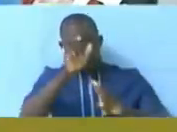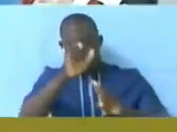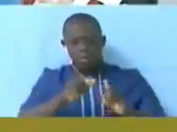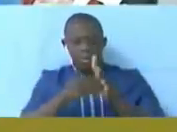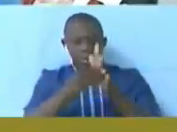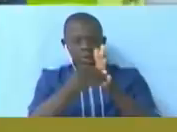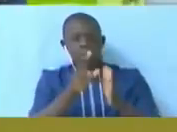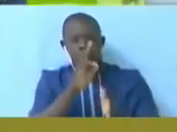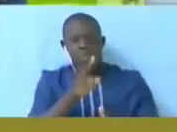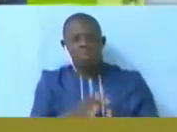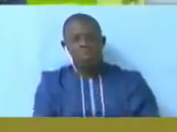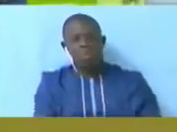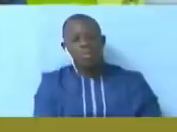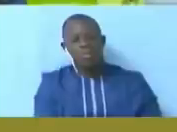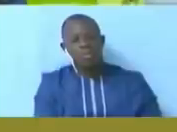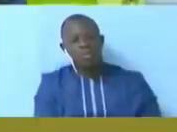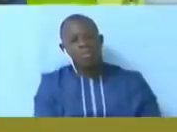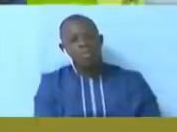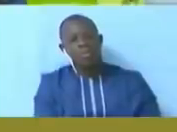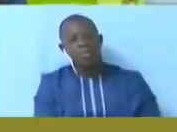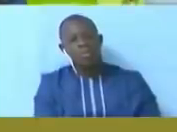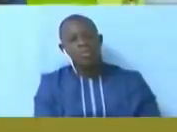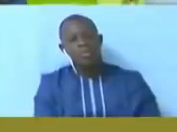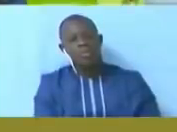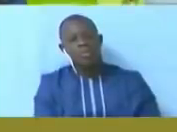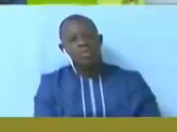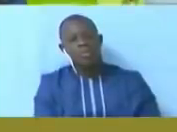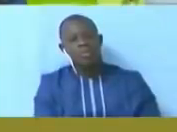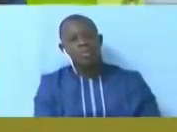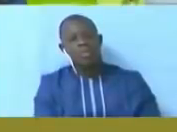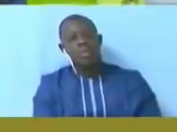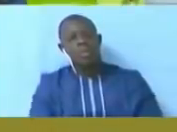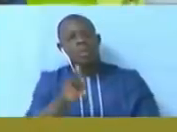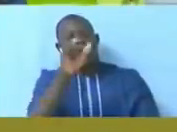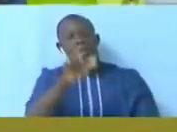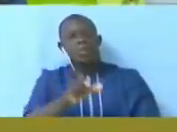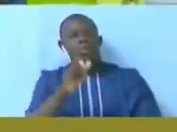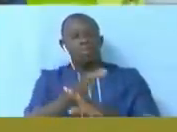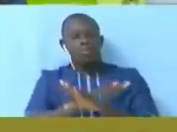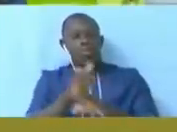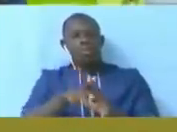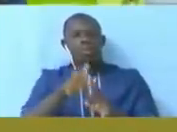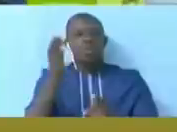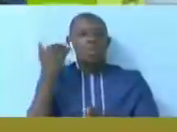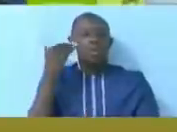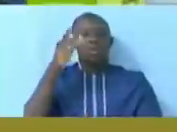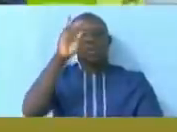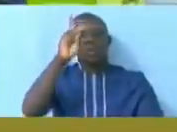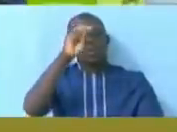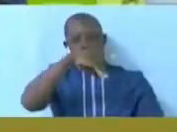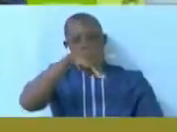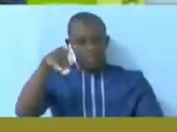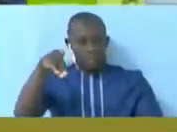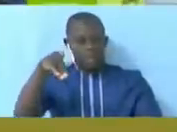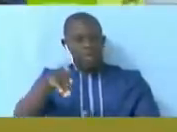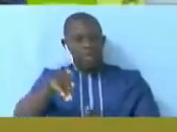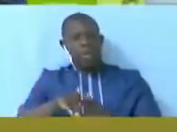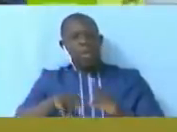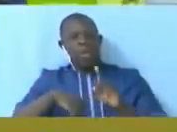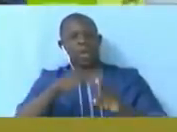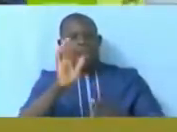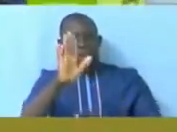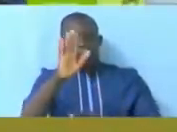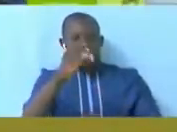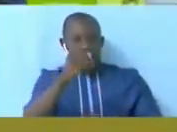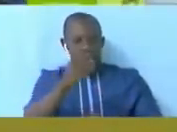jumaldi. This was the former DPP and then he later became Chief Justice Akomaye, Chief Akomaye